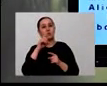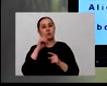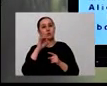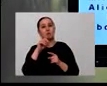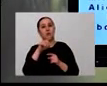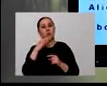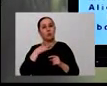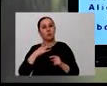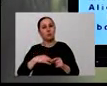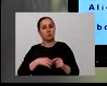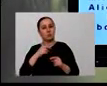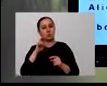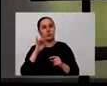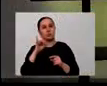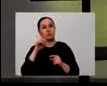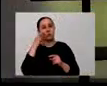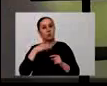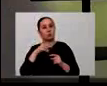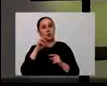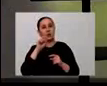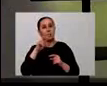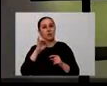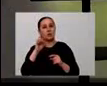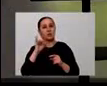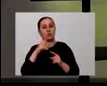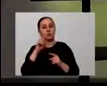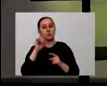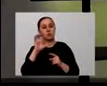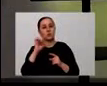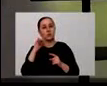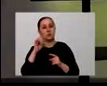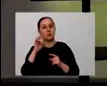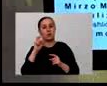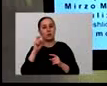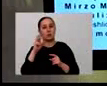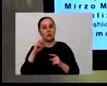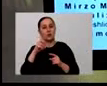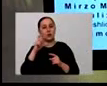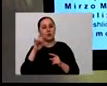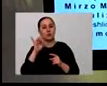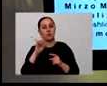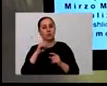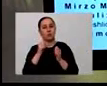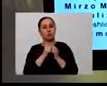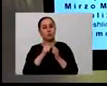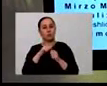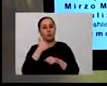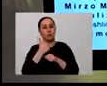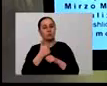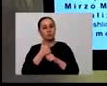Mahdi shohning bosh kotibi, Ali Qulixon, Husaynxon, Ahmadxonlar Eronning qo'shin